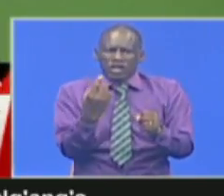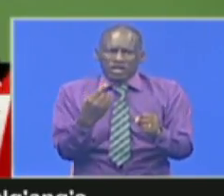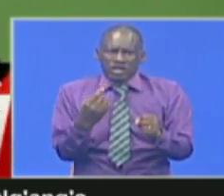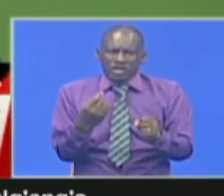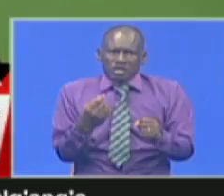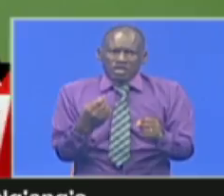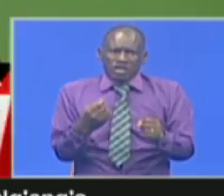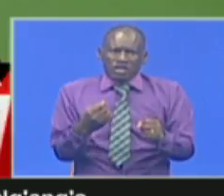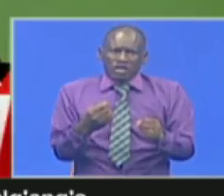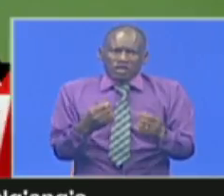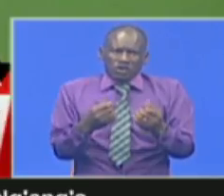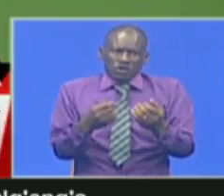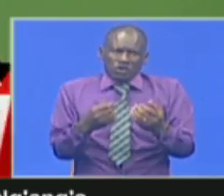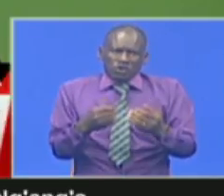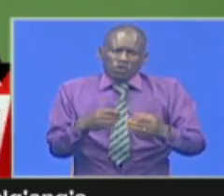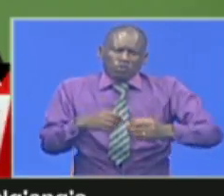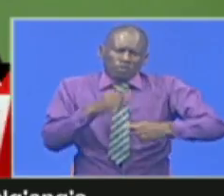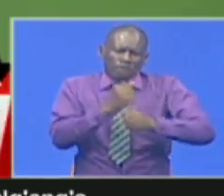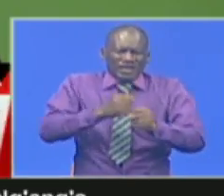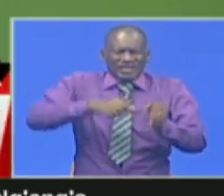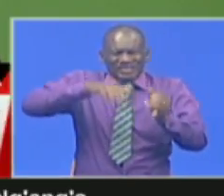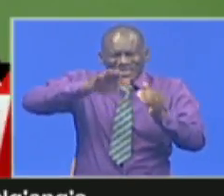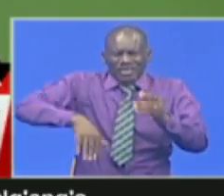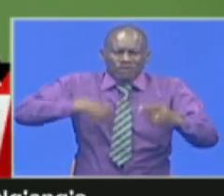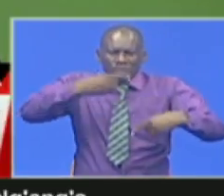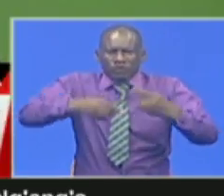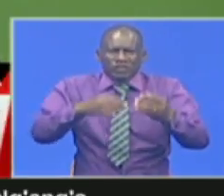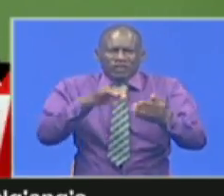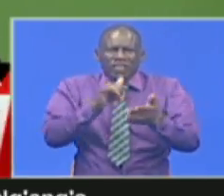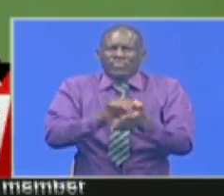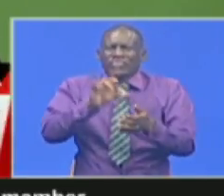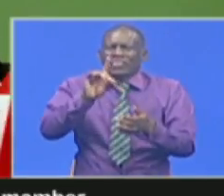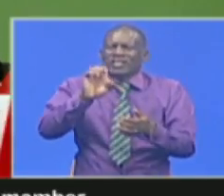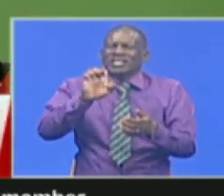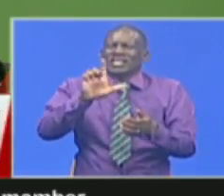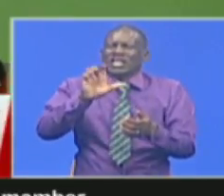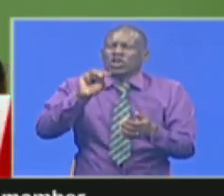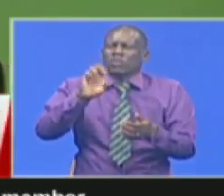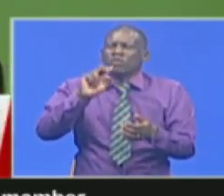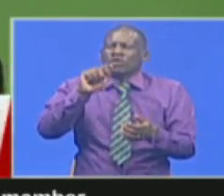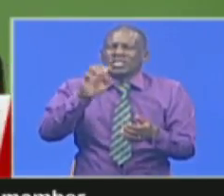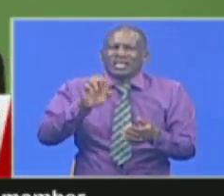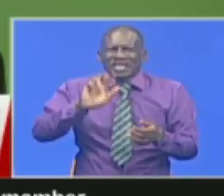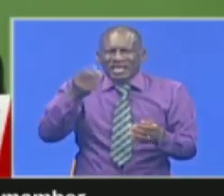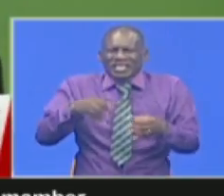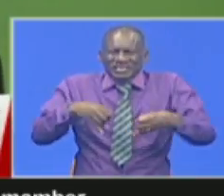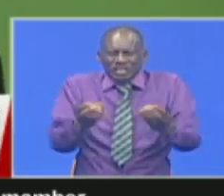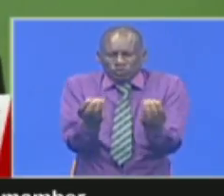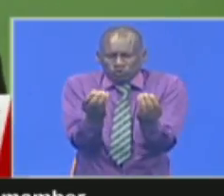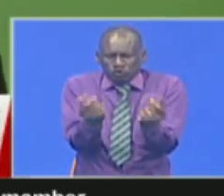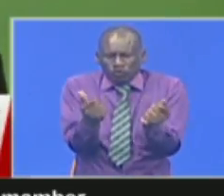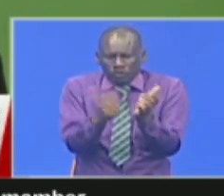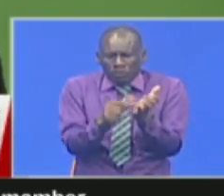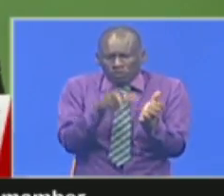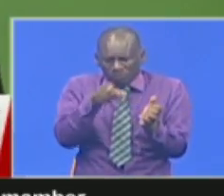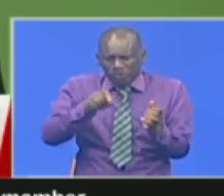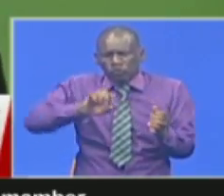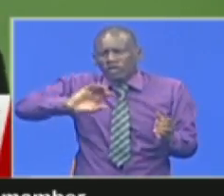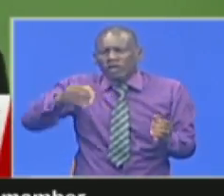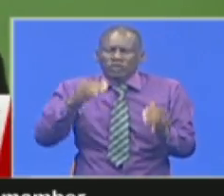to further delay a process that Del Monte Kenya has attempted to resolve amicably with the county government of